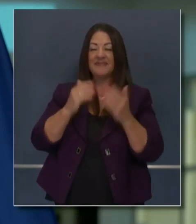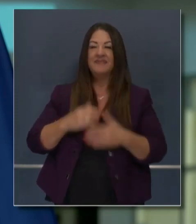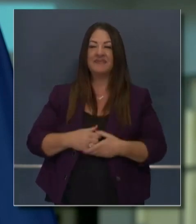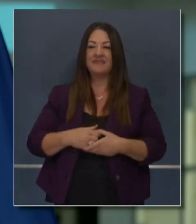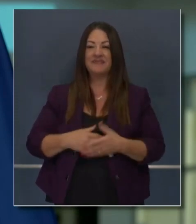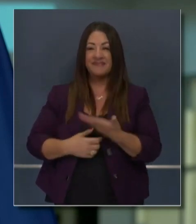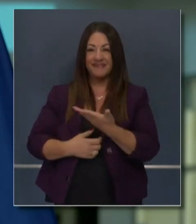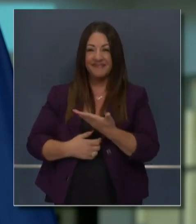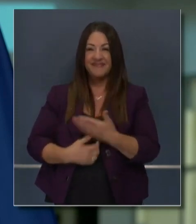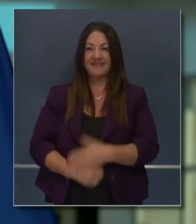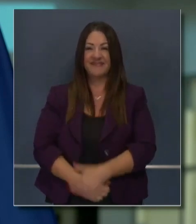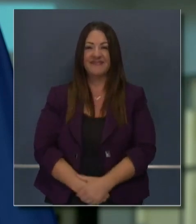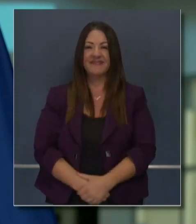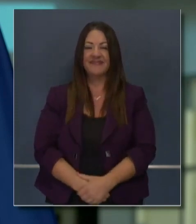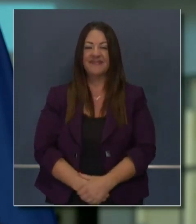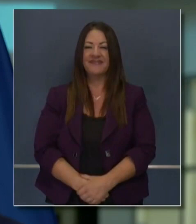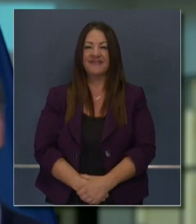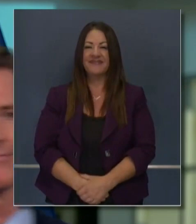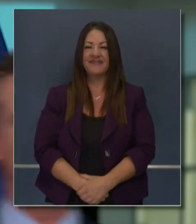as we go.